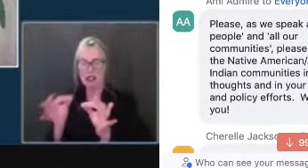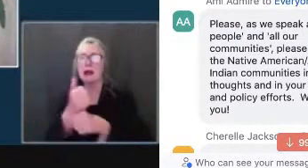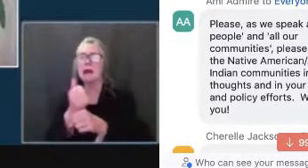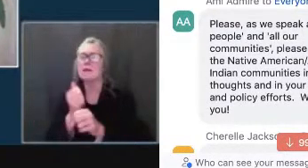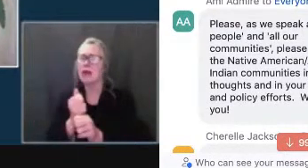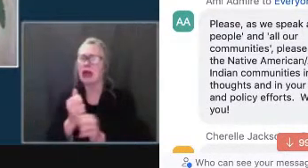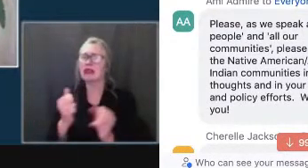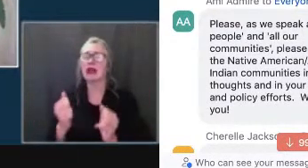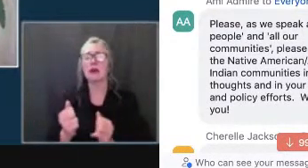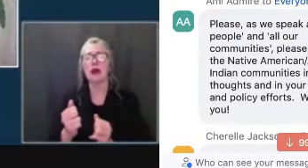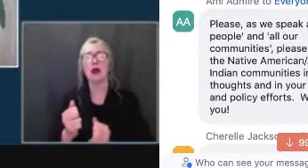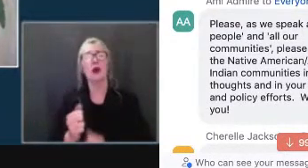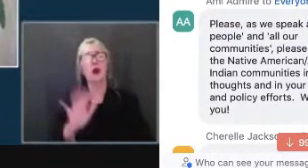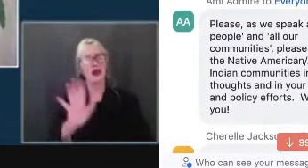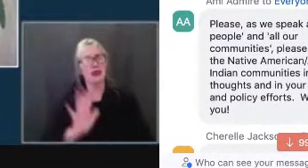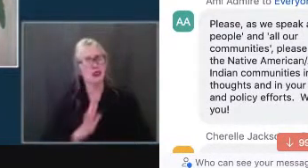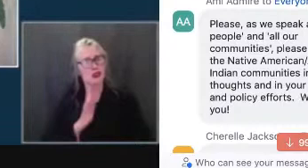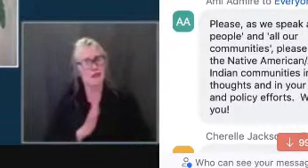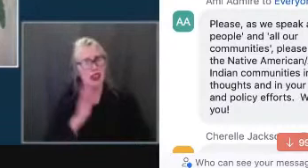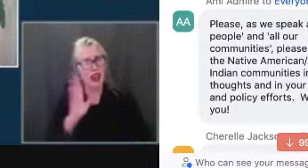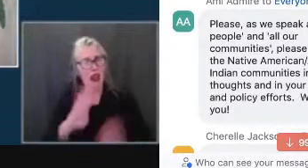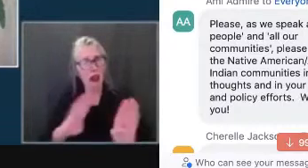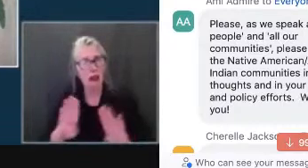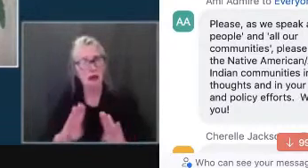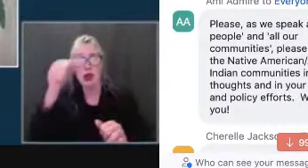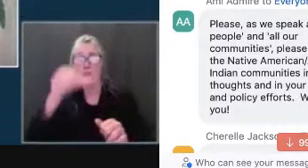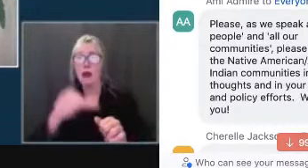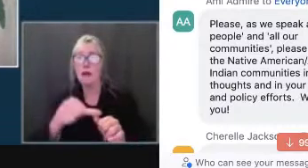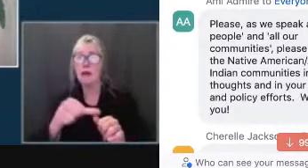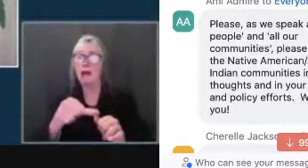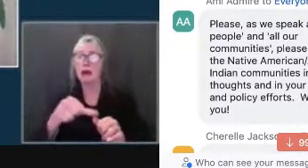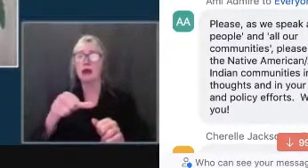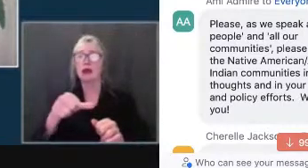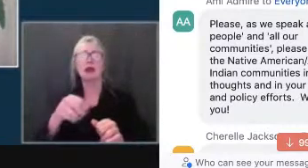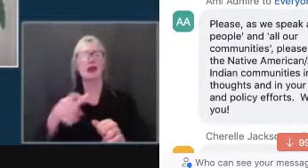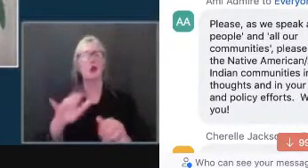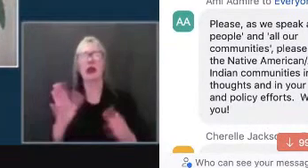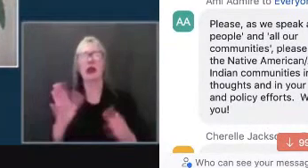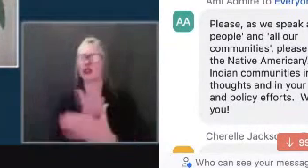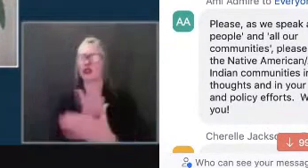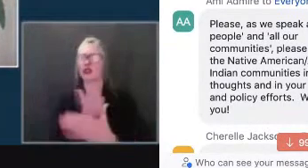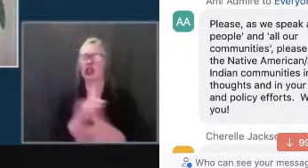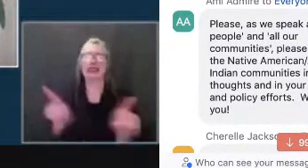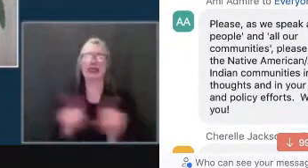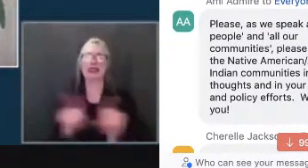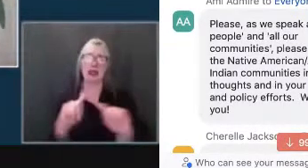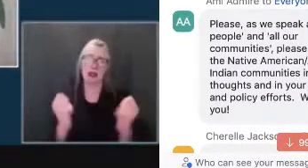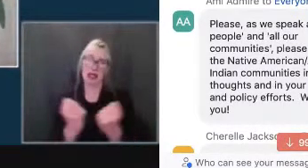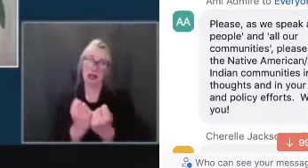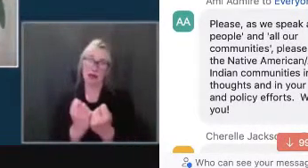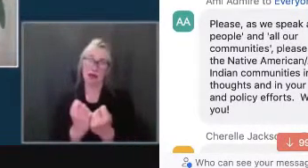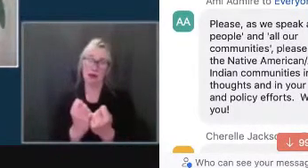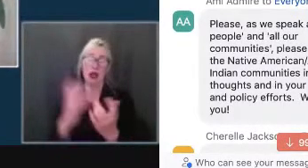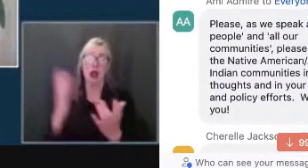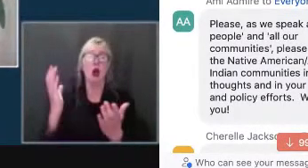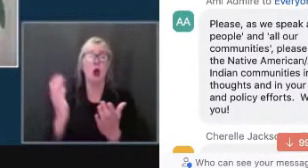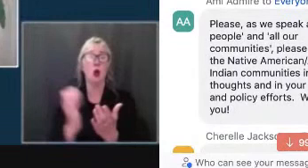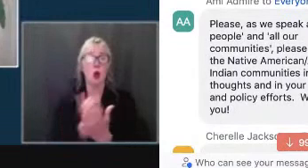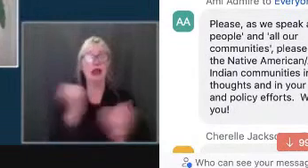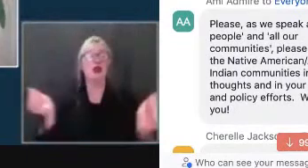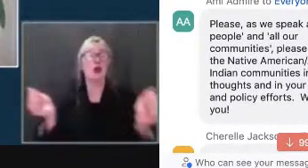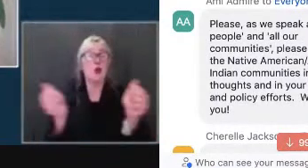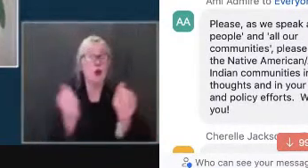with civility. Let's remember we are on the same team. Let's win with and for one